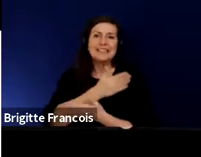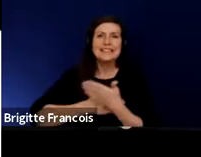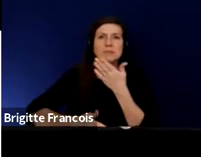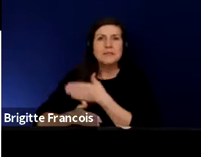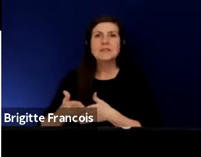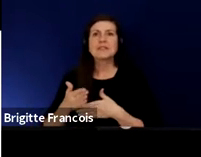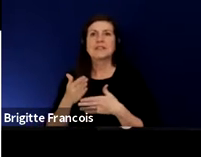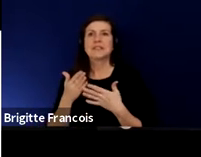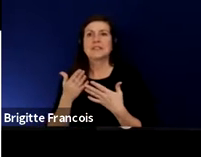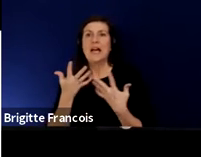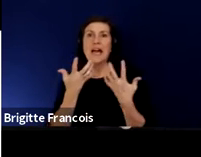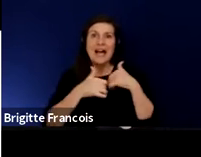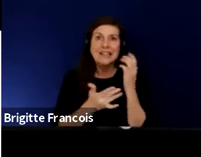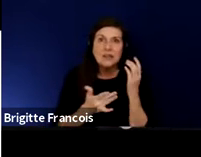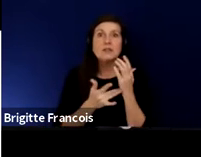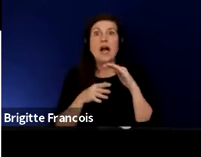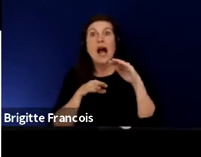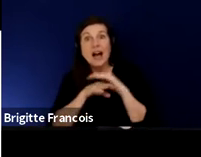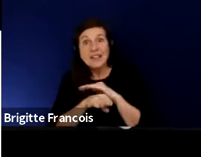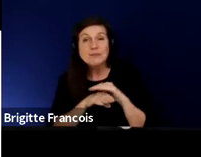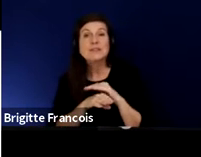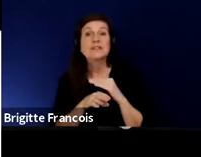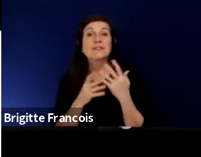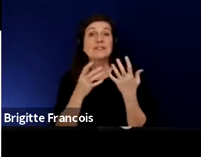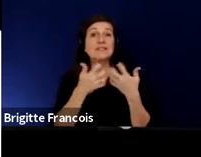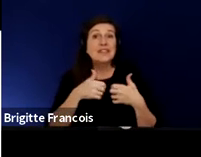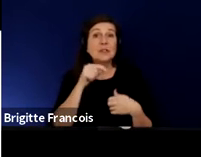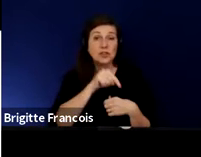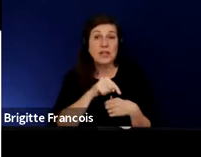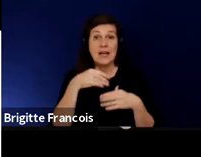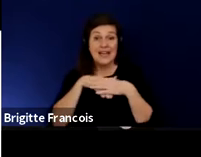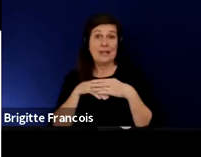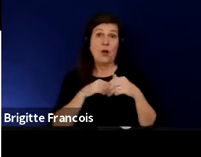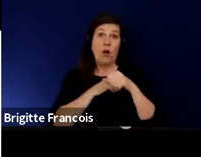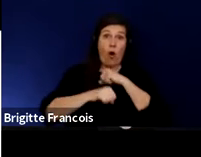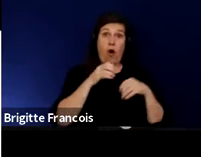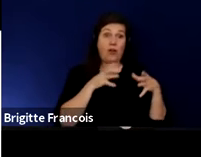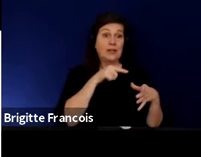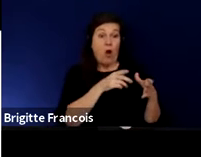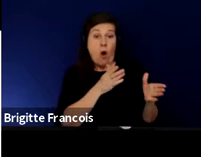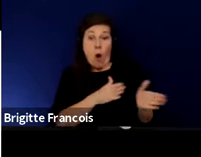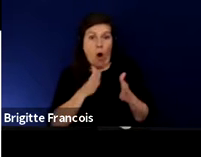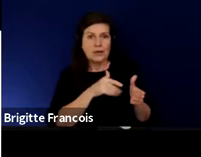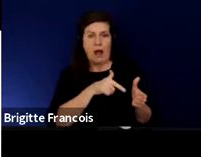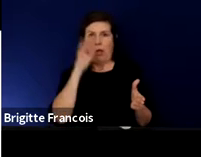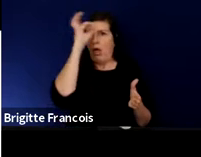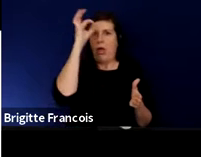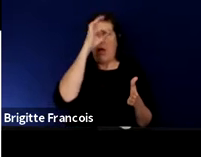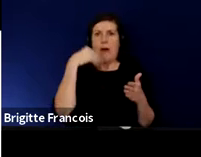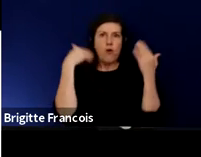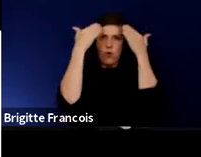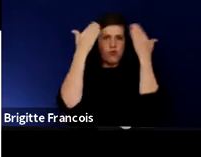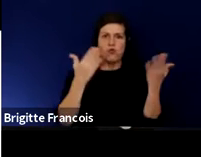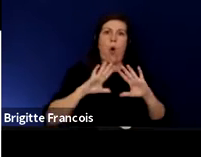requirements and assistive technology and accessibility as such in the organizations that are organizing the tests. And then there were